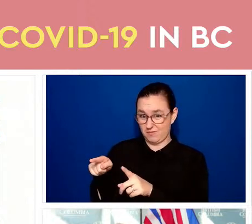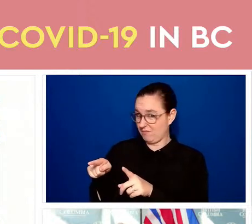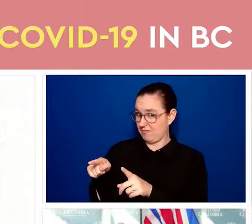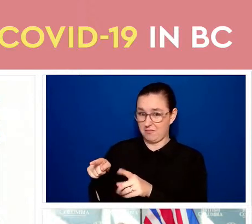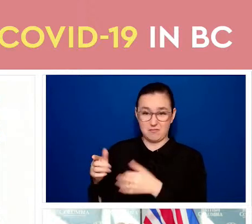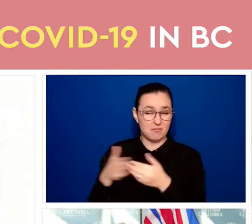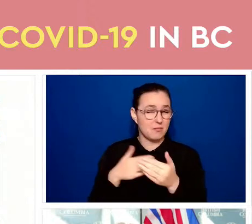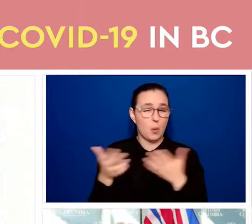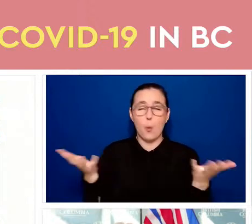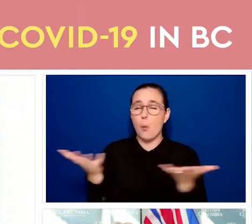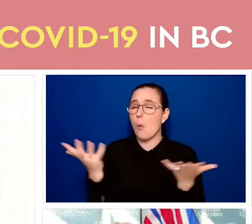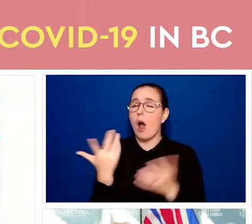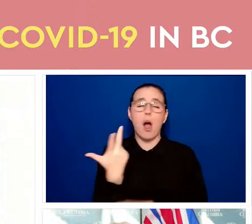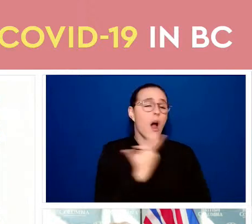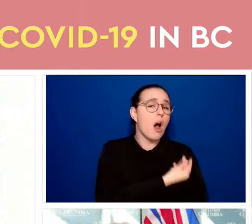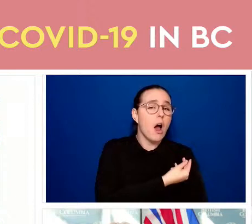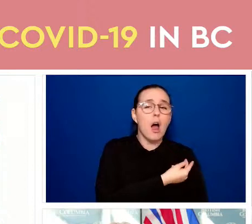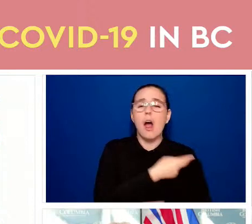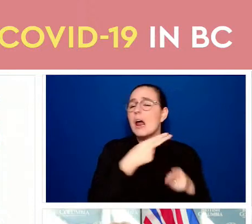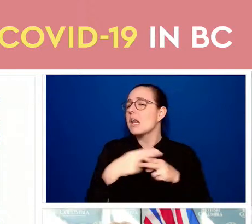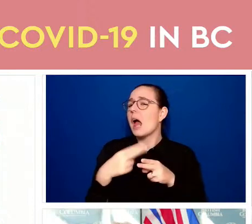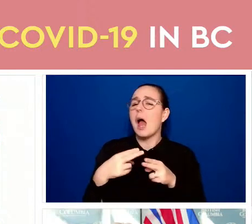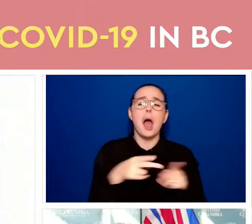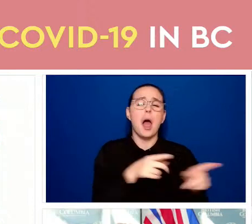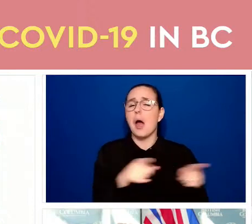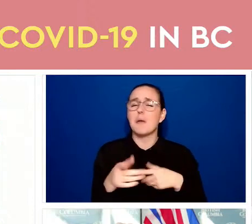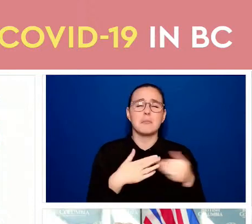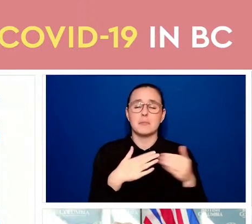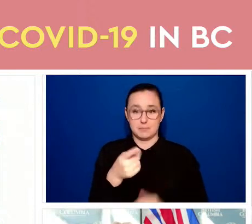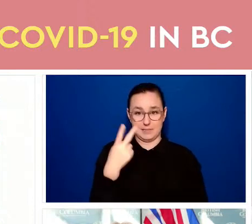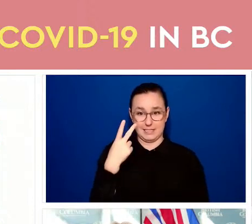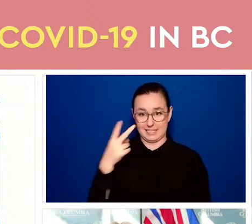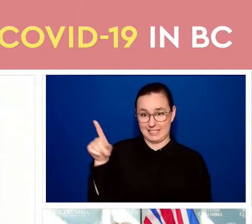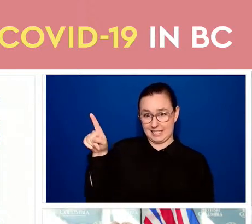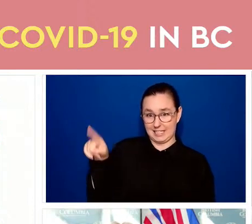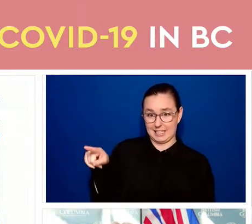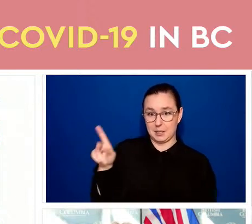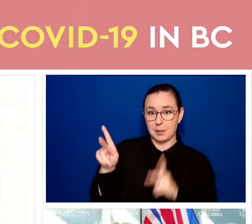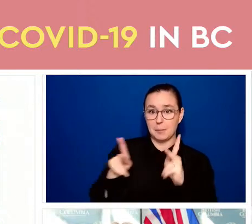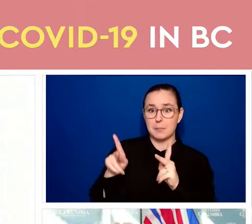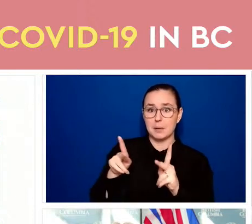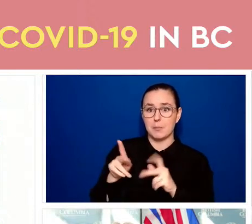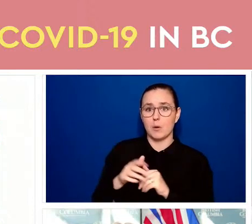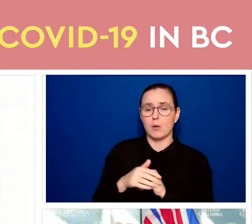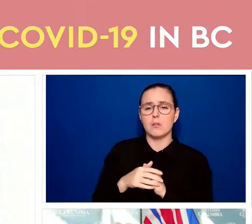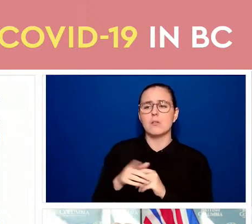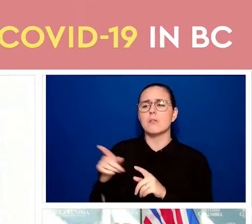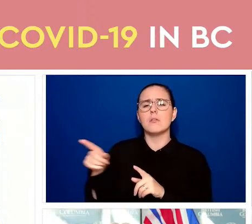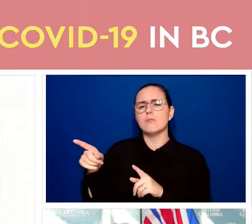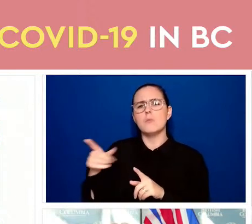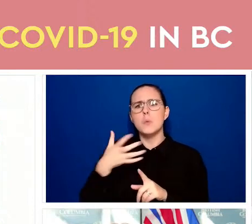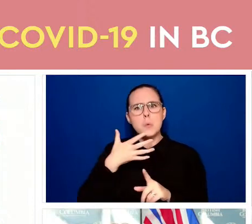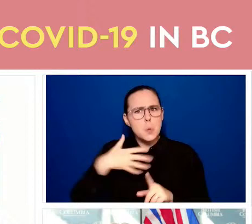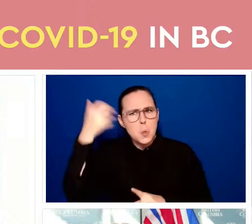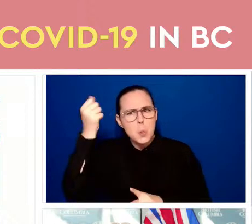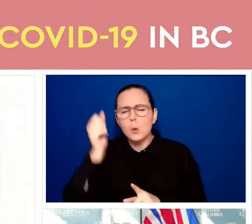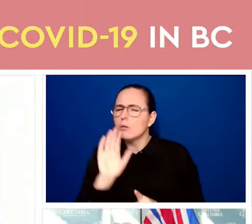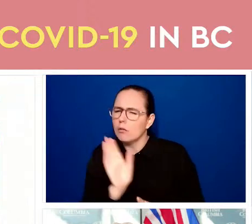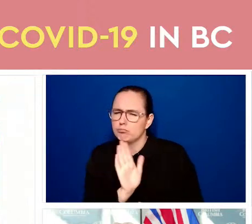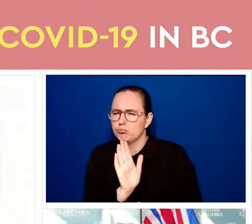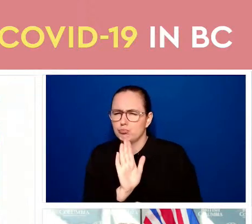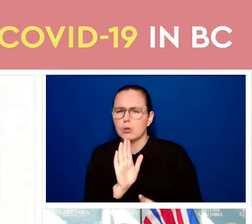in community-dwelling adults, so these are not including people in long-term care, we have in the high 90s